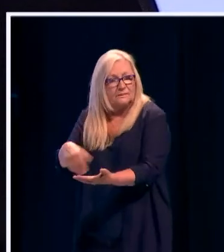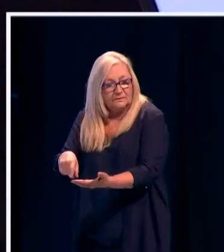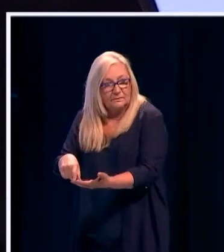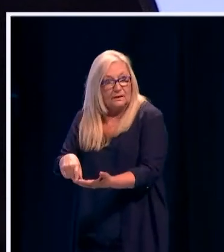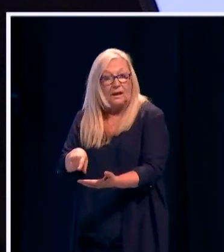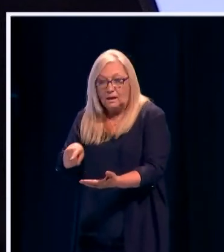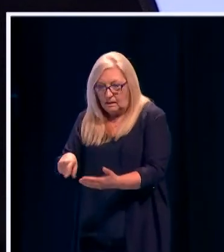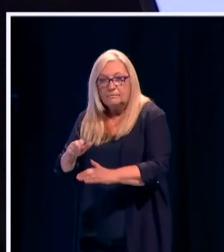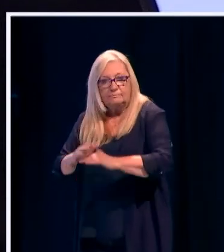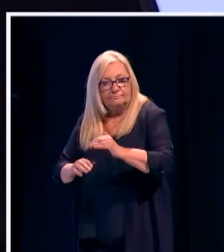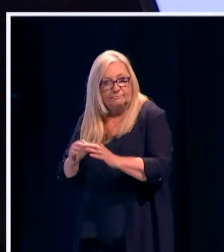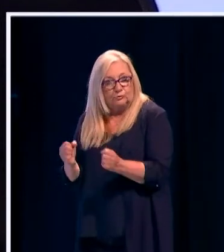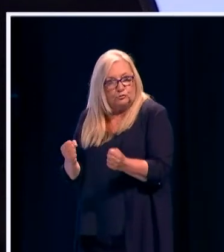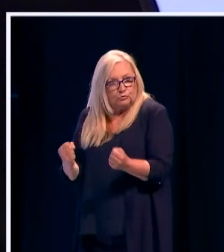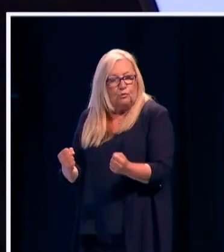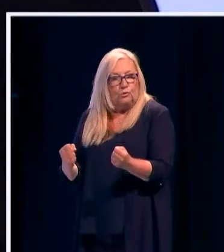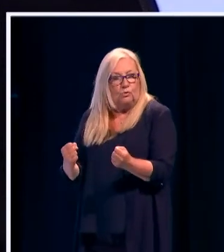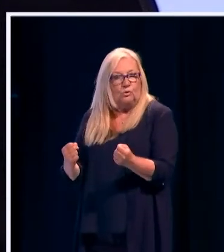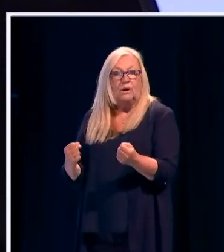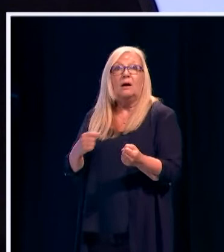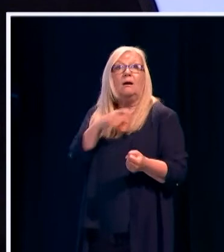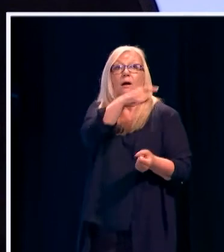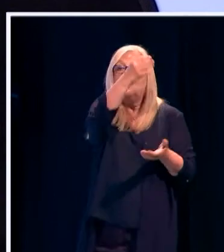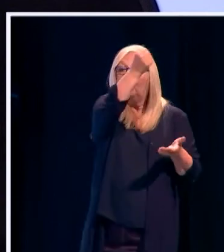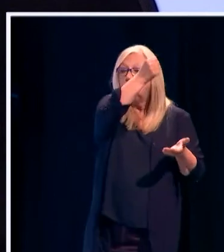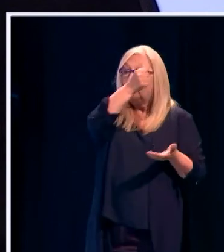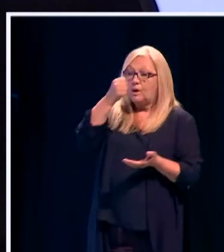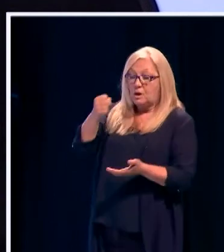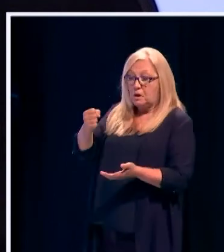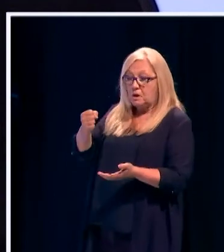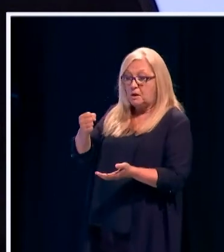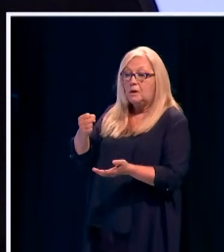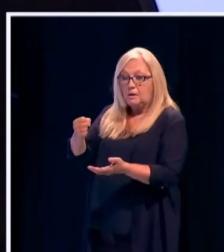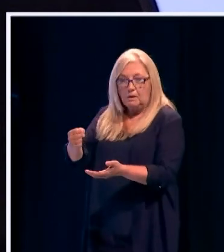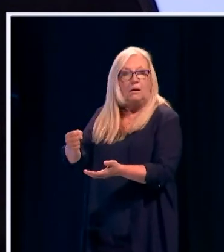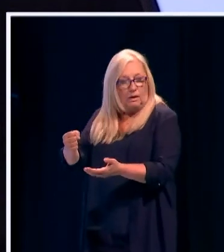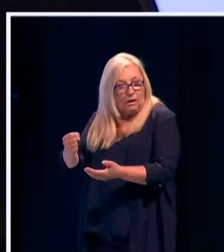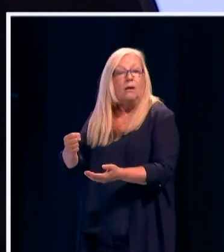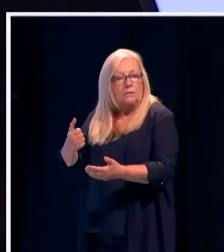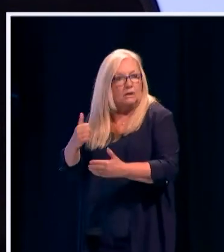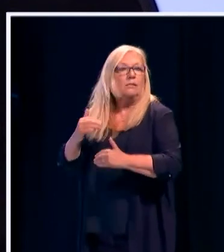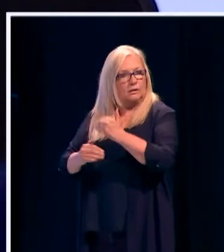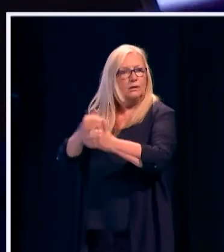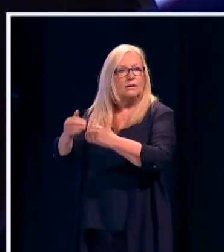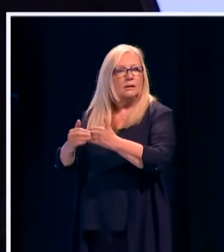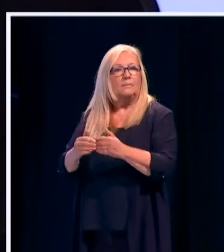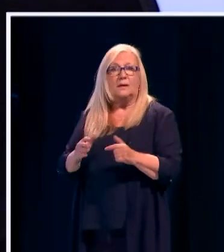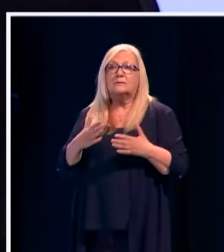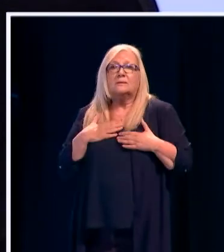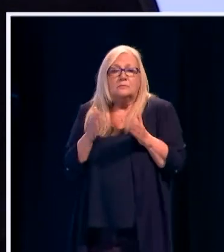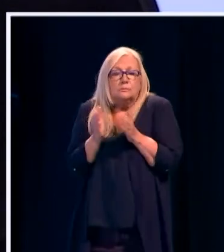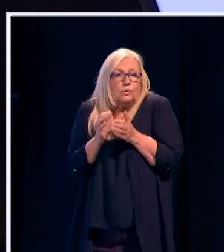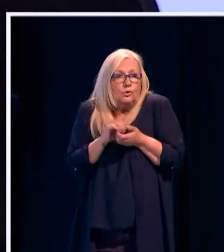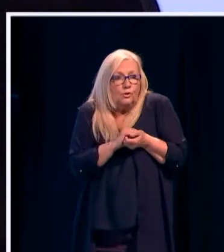strong and donor can trust, yes, they can. But we need, just as a DPO,